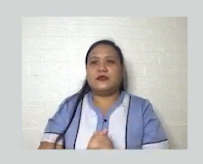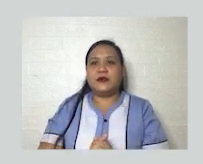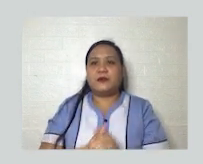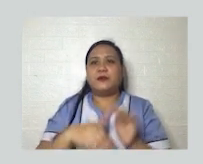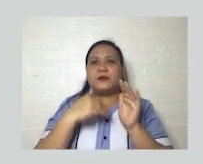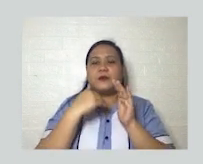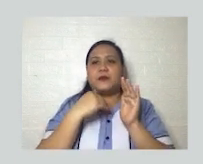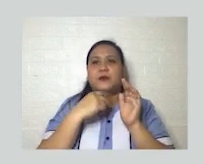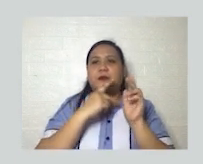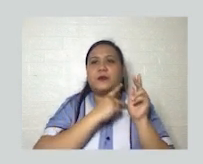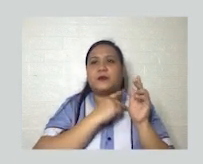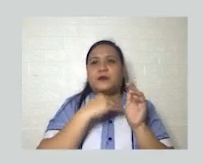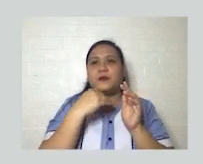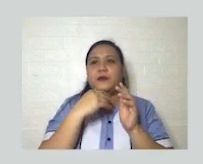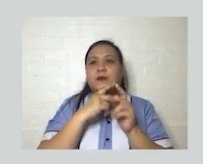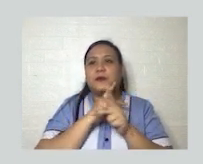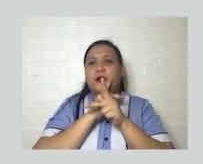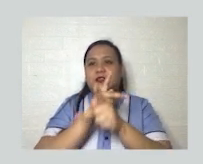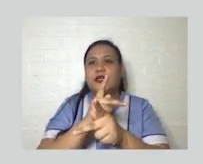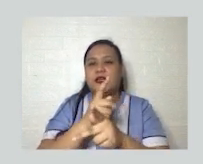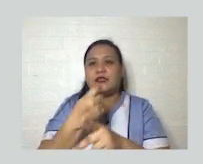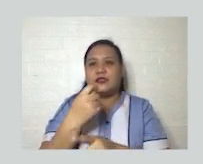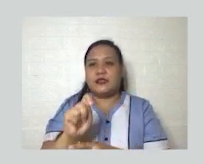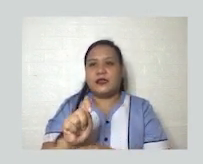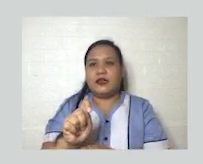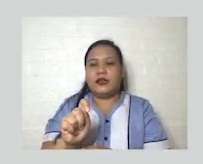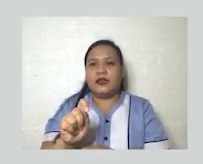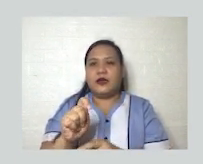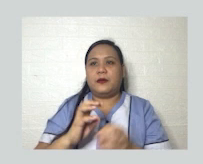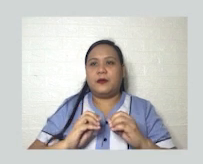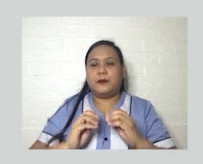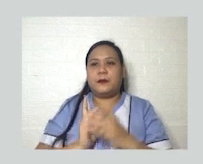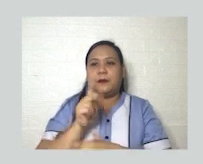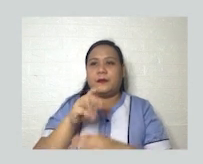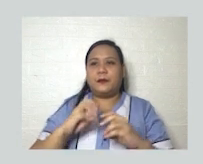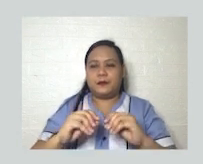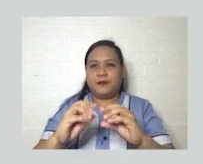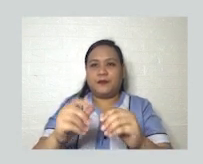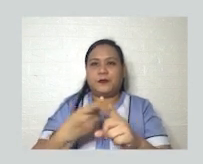Letter G, protect the sown seeds from ants.